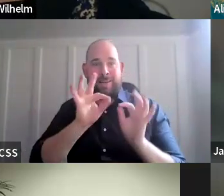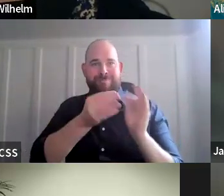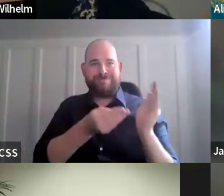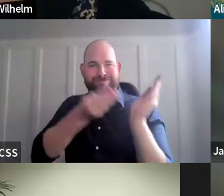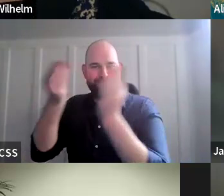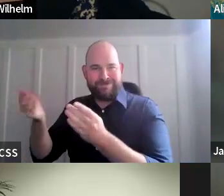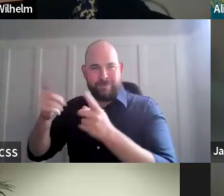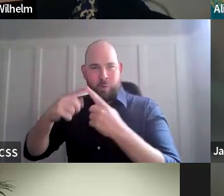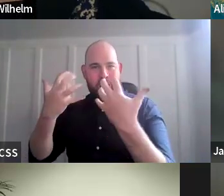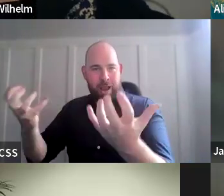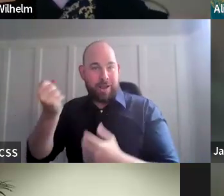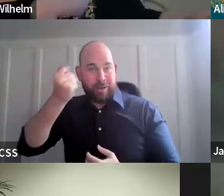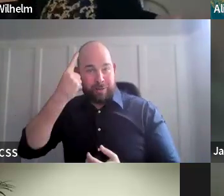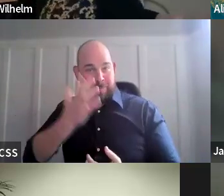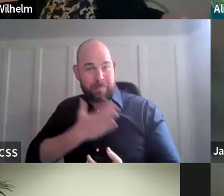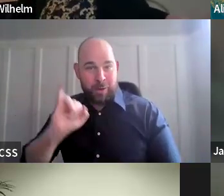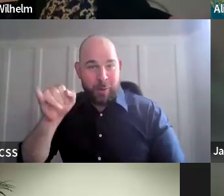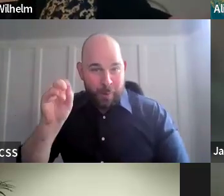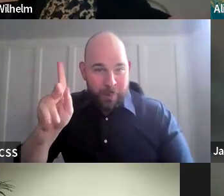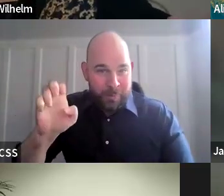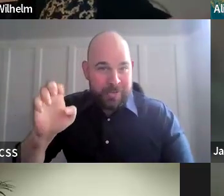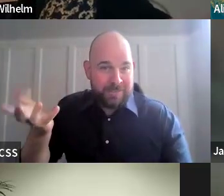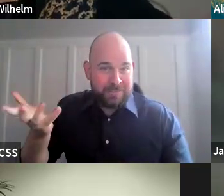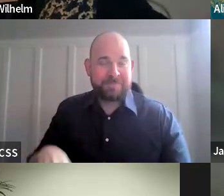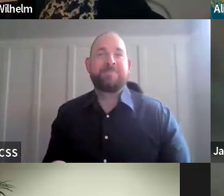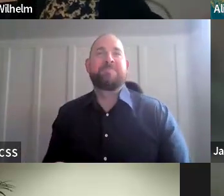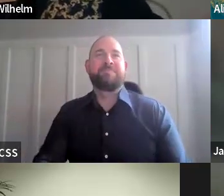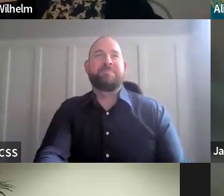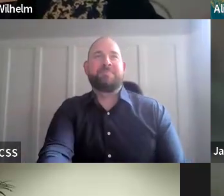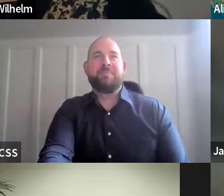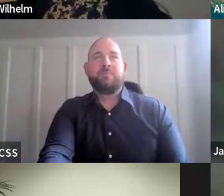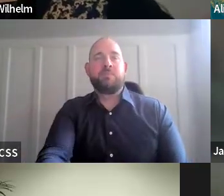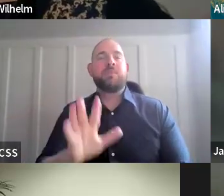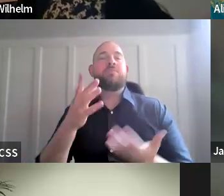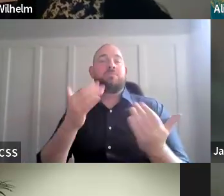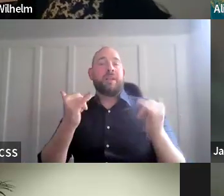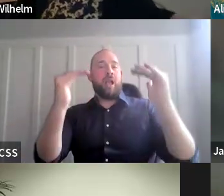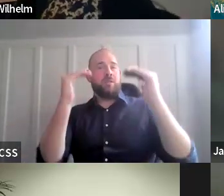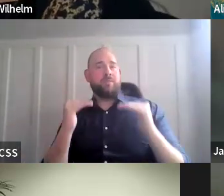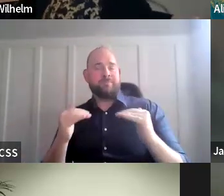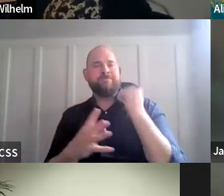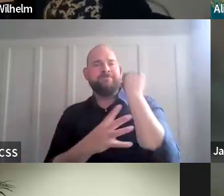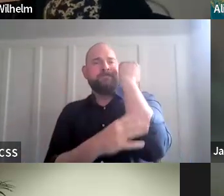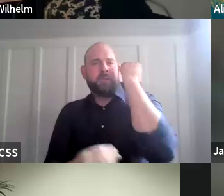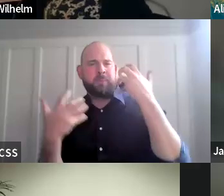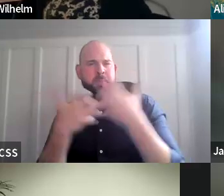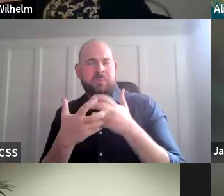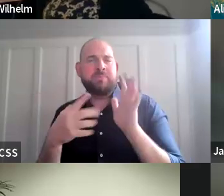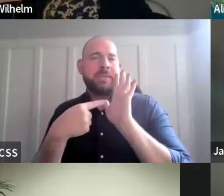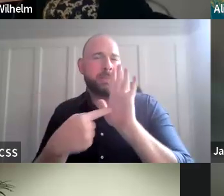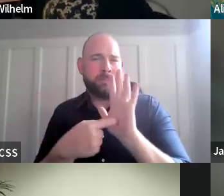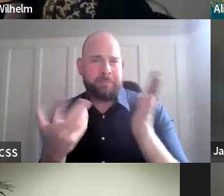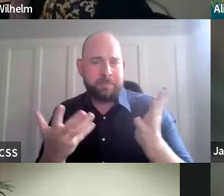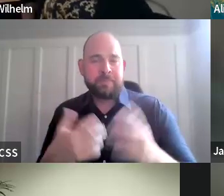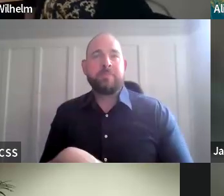So like if, for example, if you're trying to deliver a joke, is the audience understanding my joke and are they laughing at the